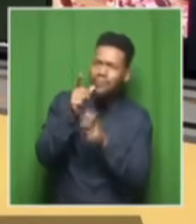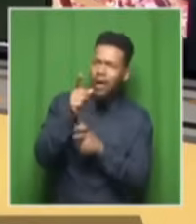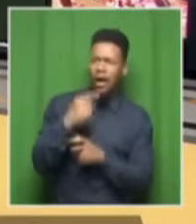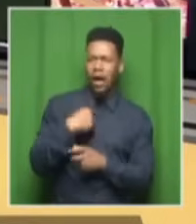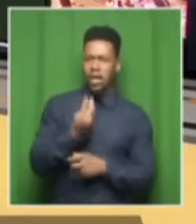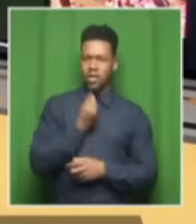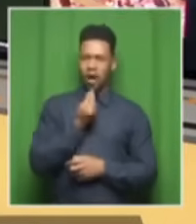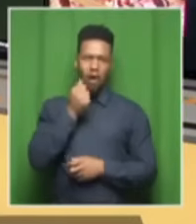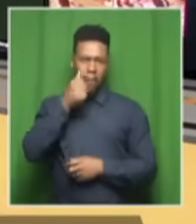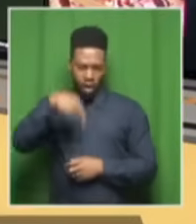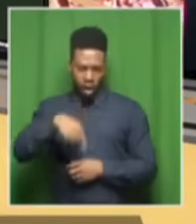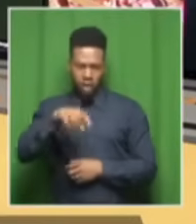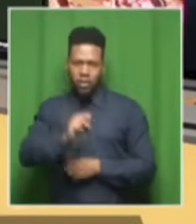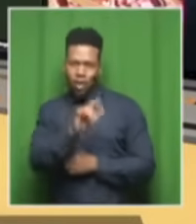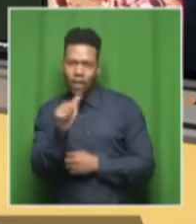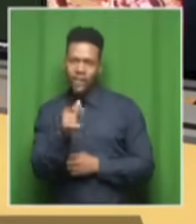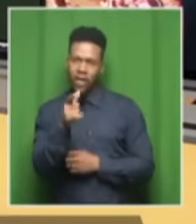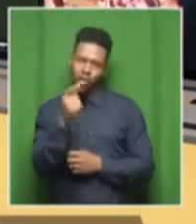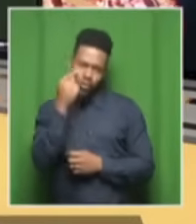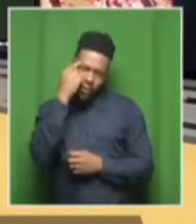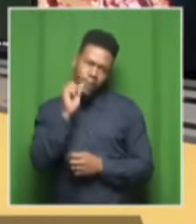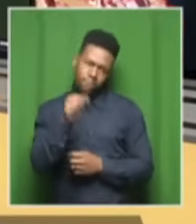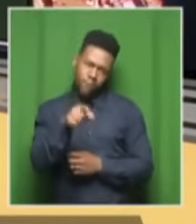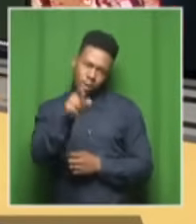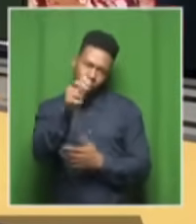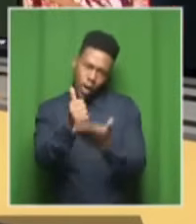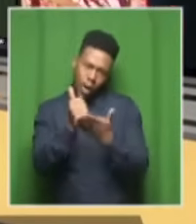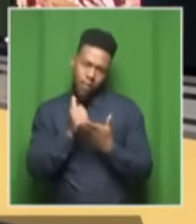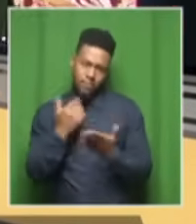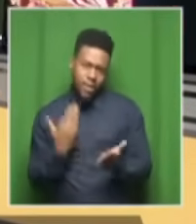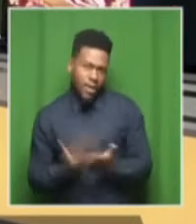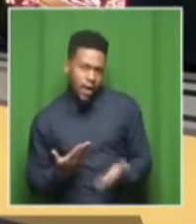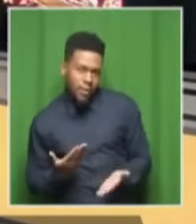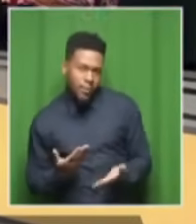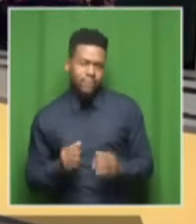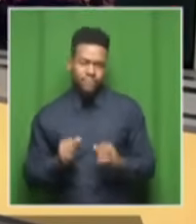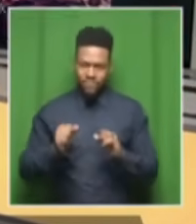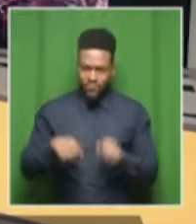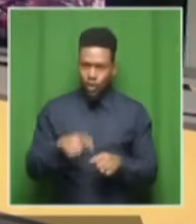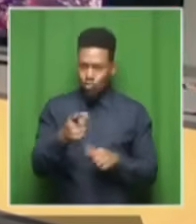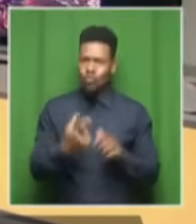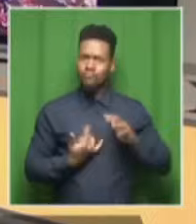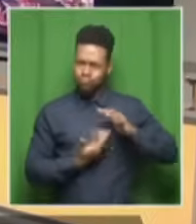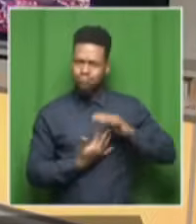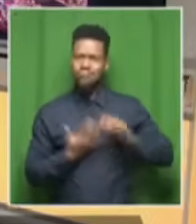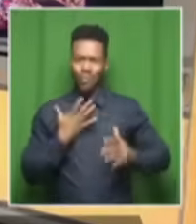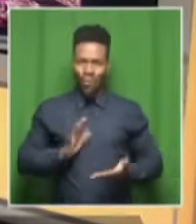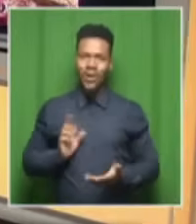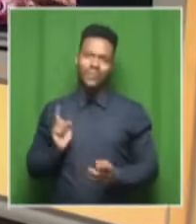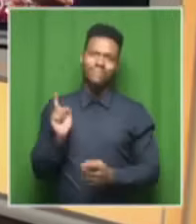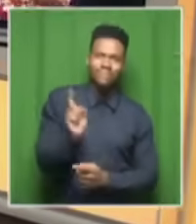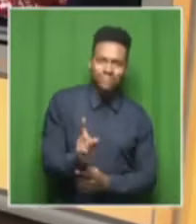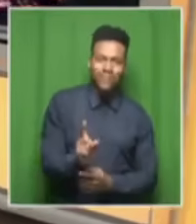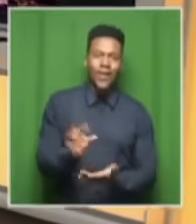try and help you in the situation and the things that you see and that is encouraging you to get involved in voting?